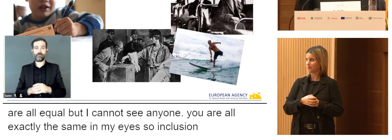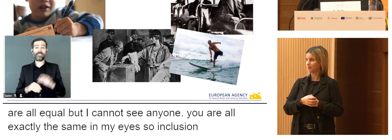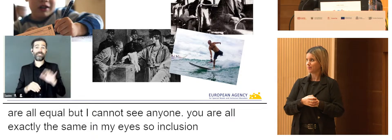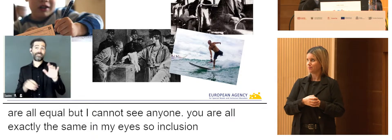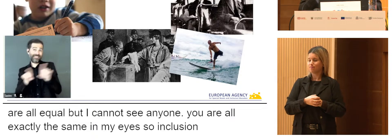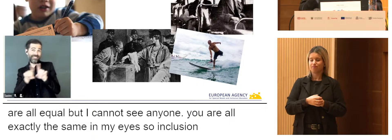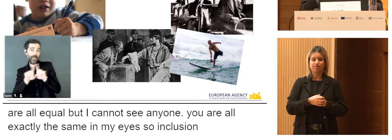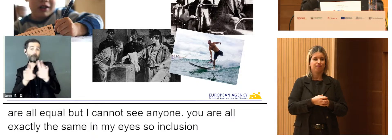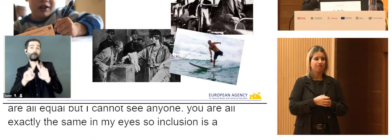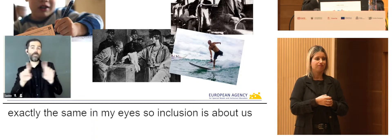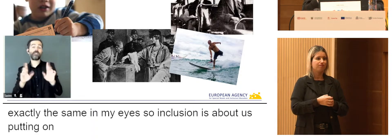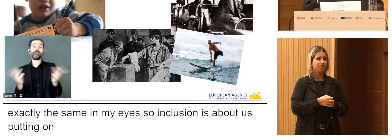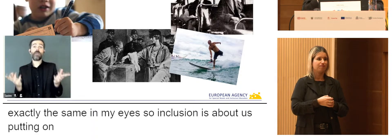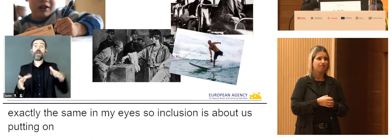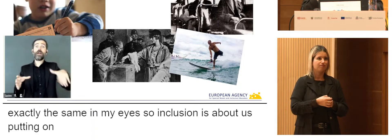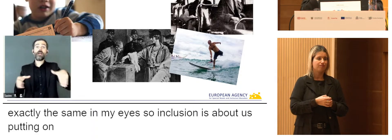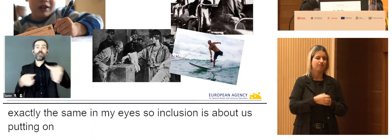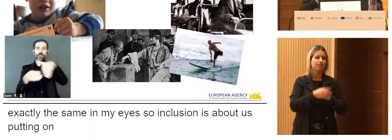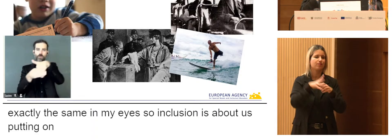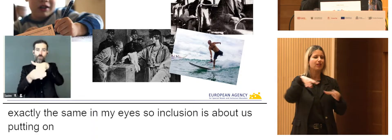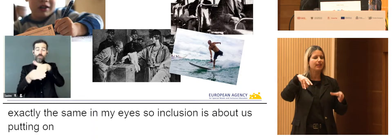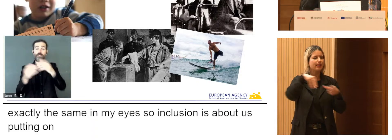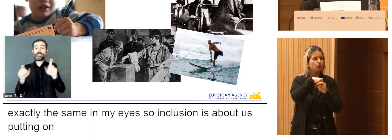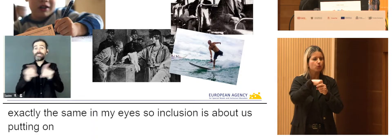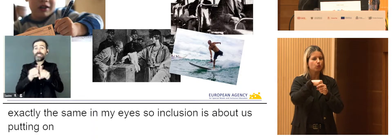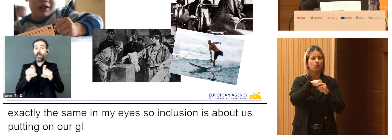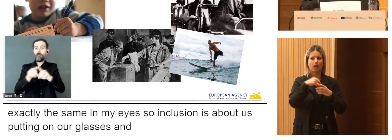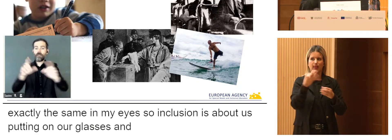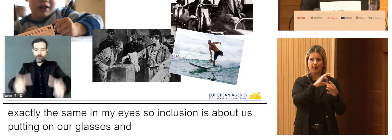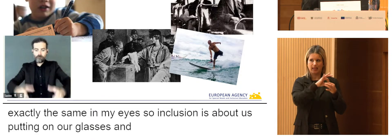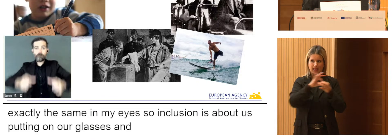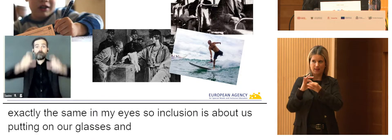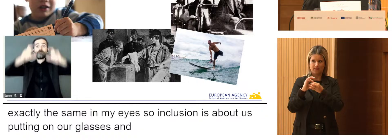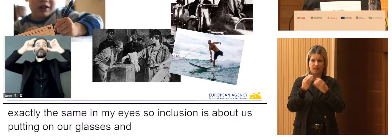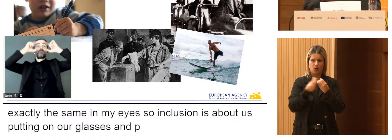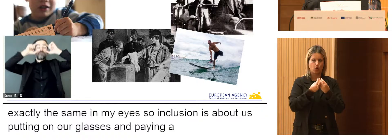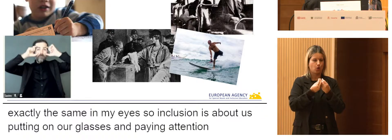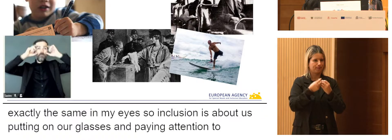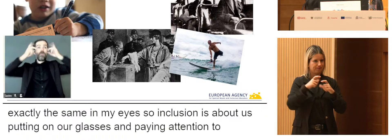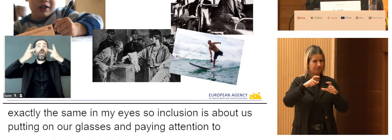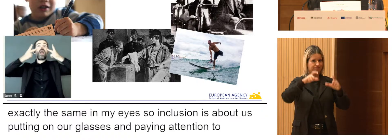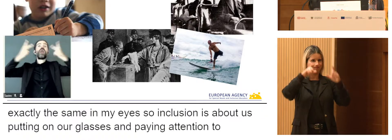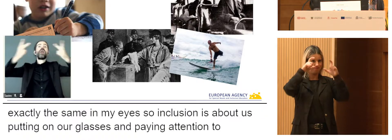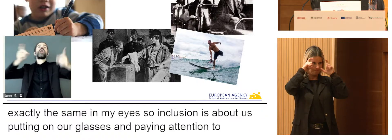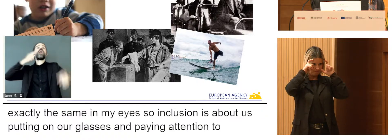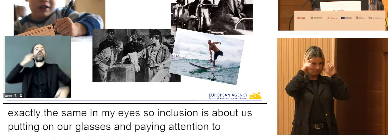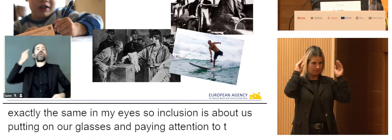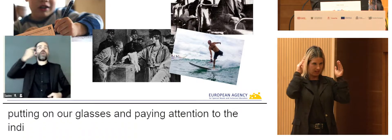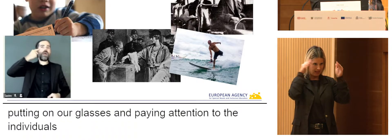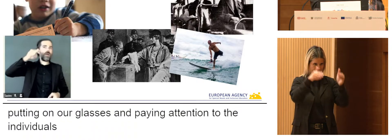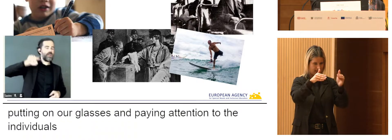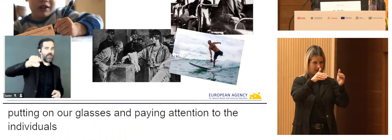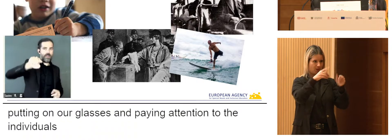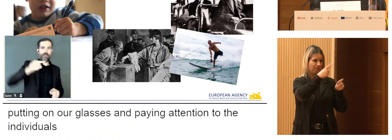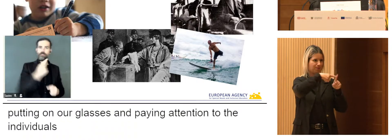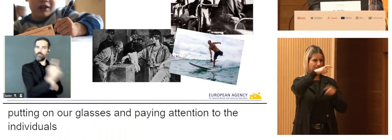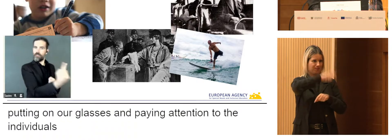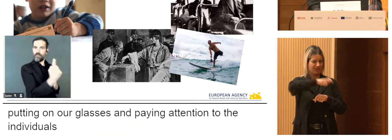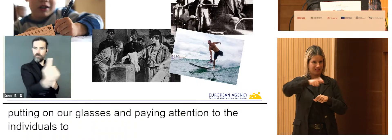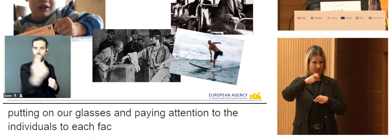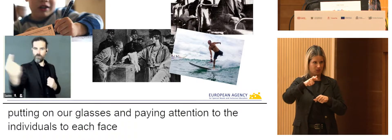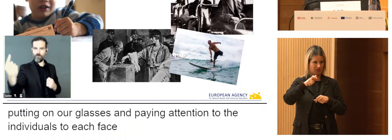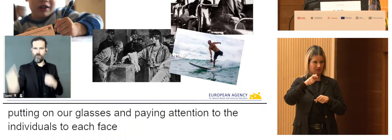us putting on our glasses and paying attention to the individuals, to each face, to